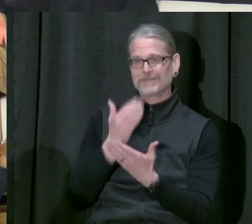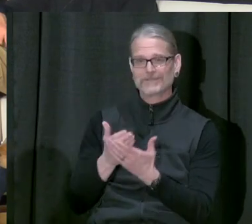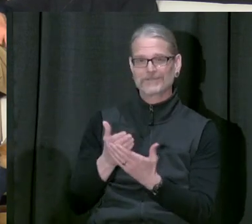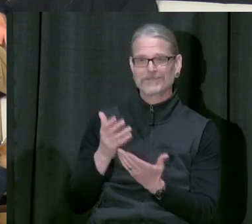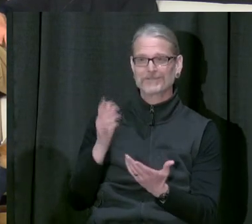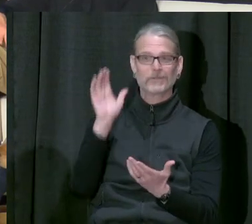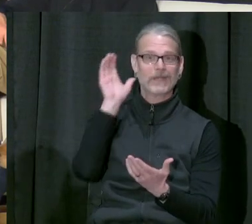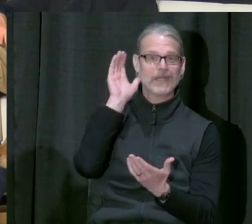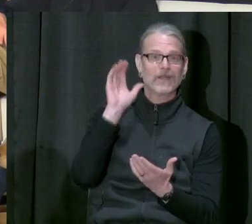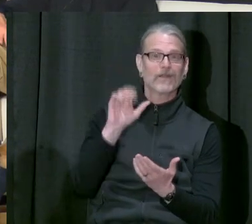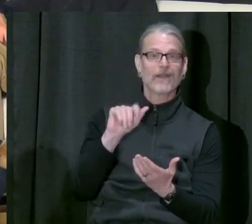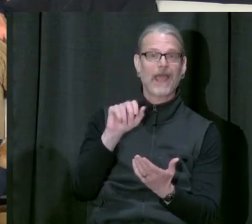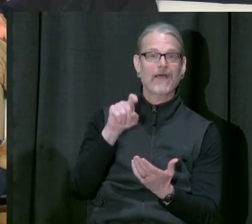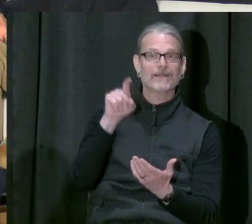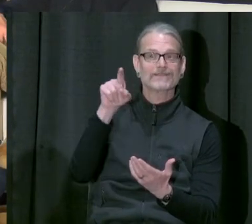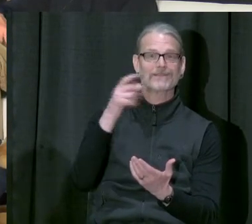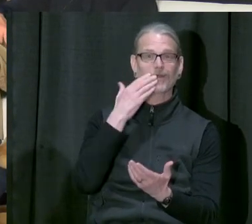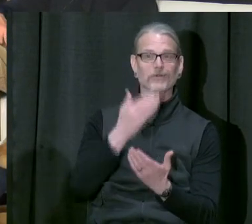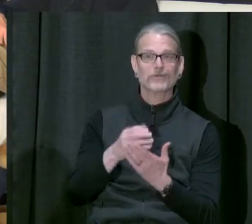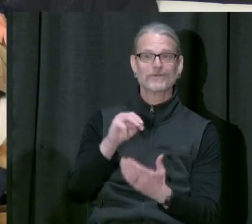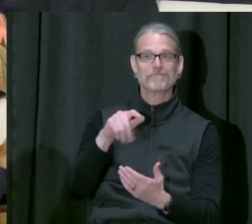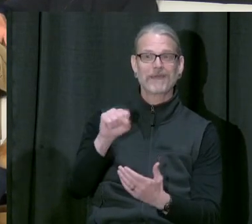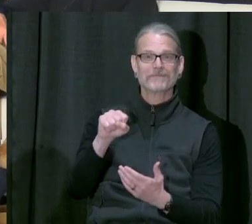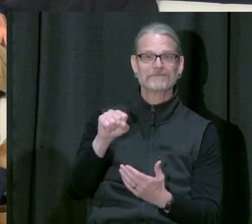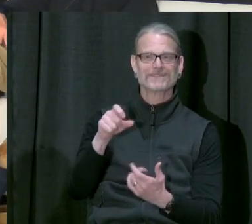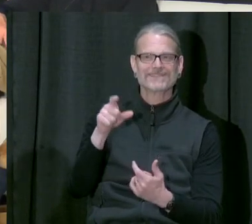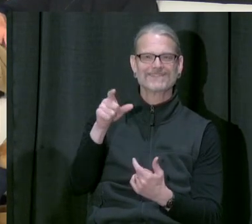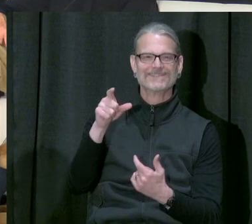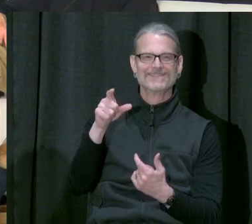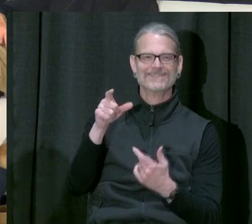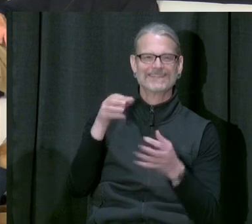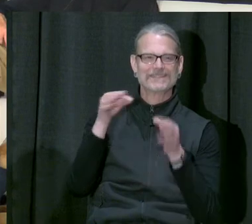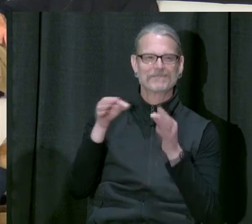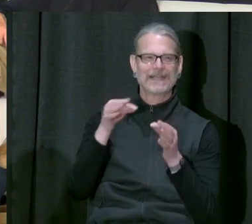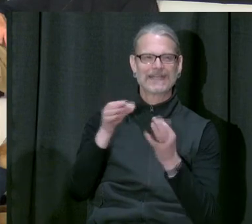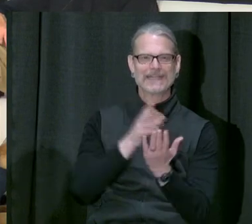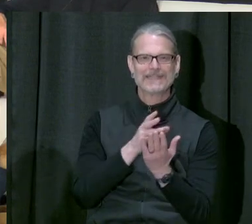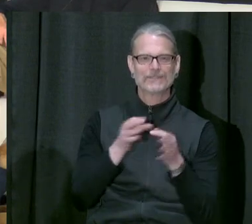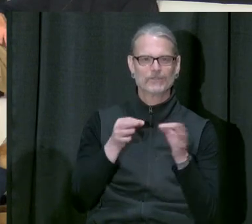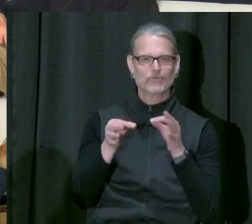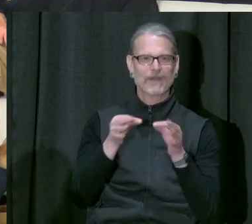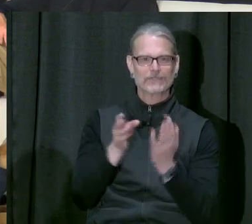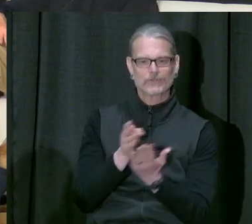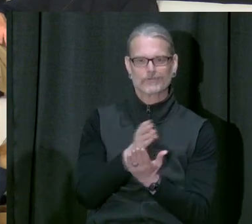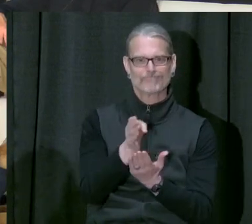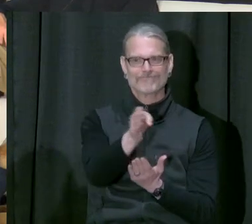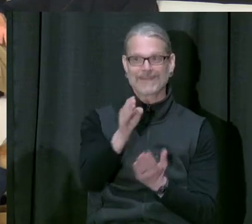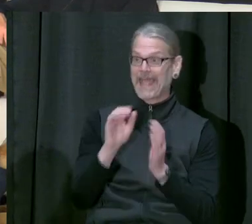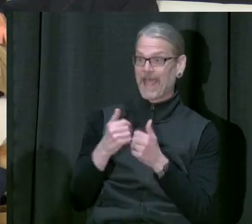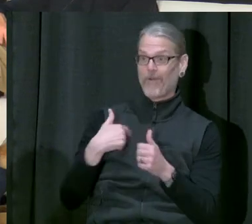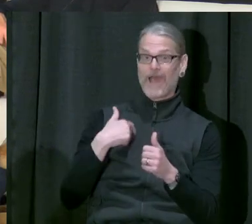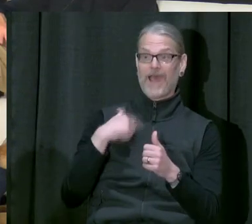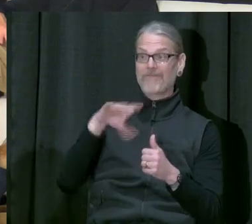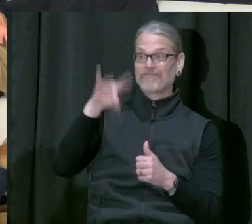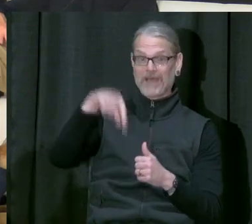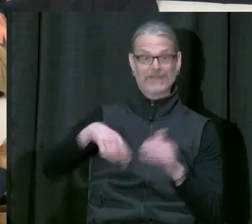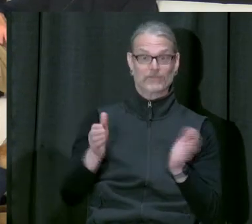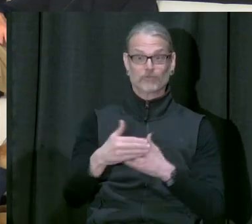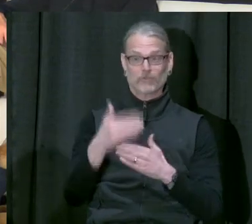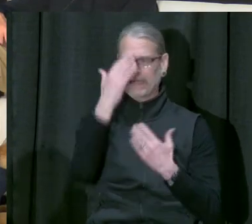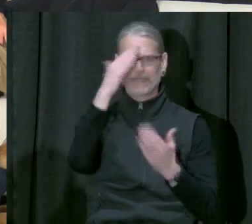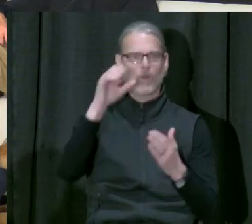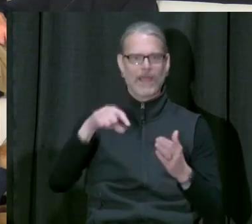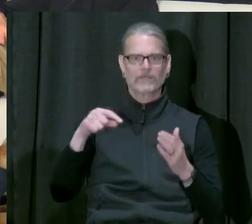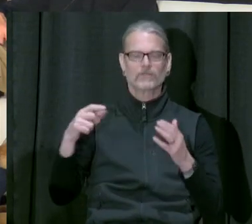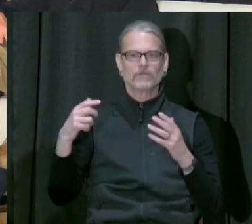Alex out there on Good Maps giving some people directions here, which is how I found this room. I had no idea that I had to circle all the way